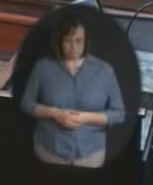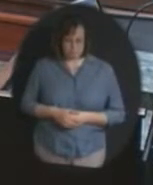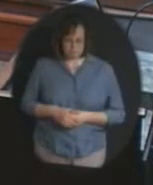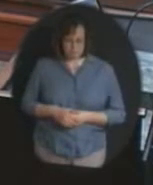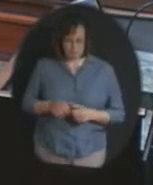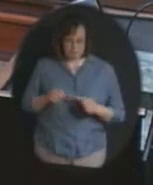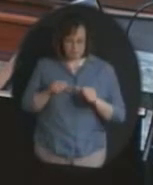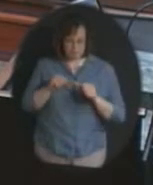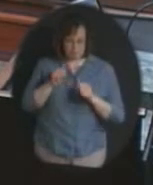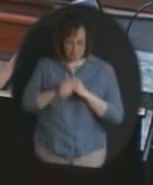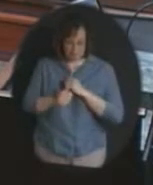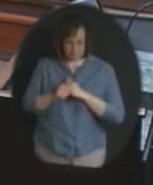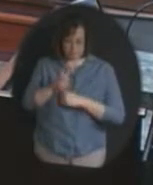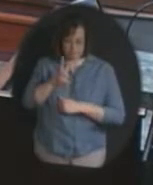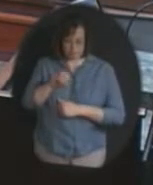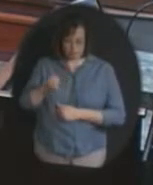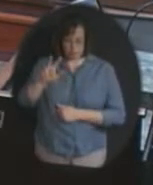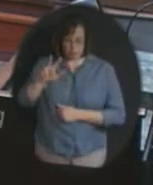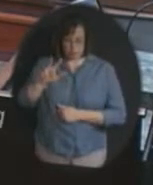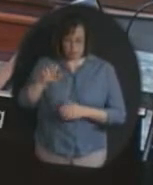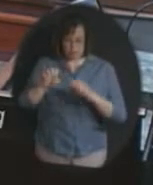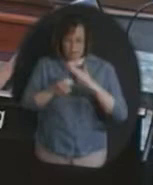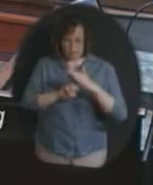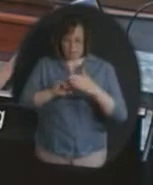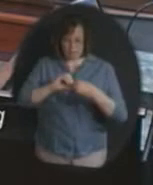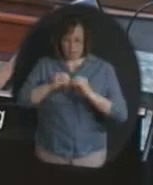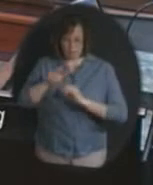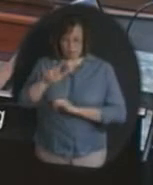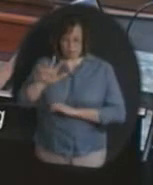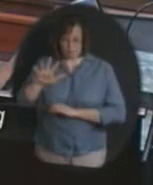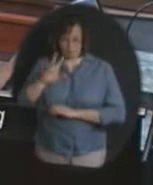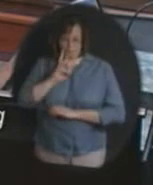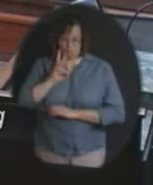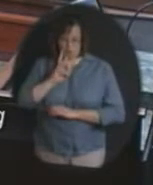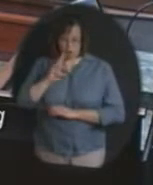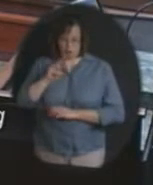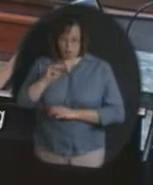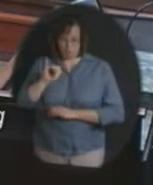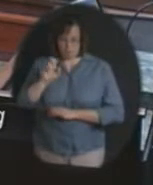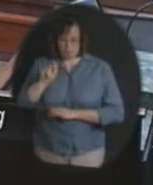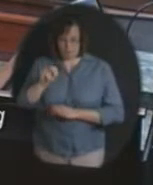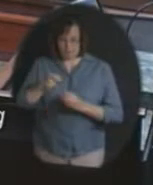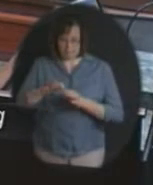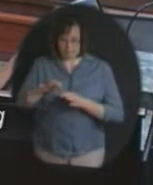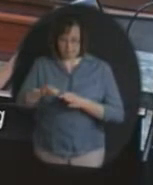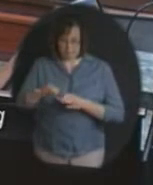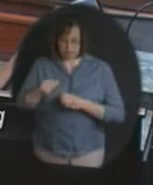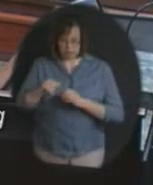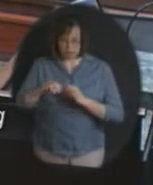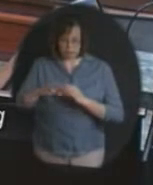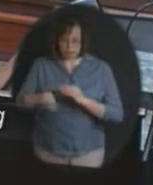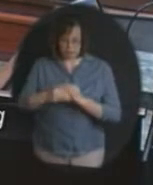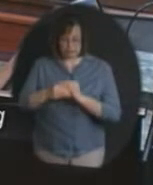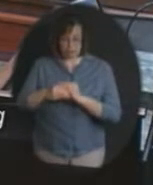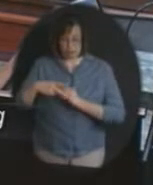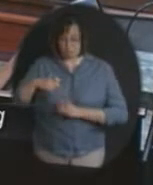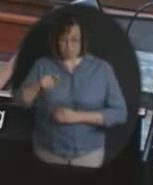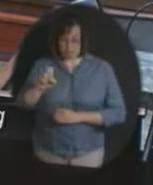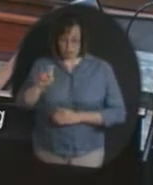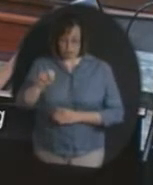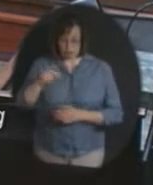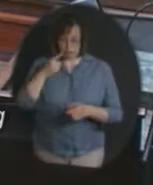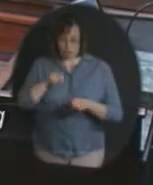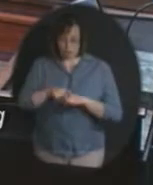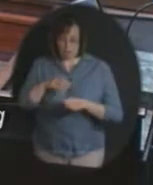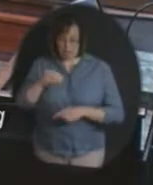Motion carries. 6.03, elementary number 35, water main extension petition and agreement